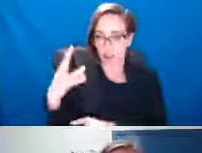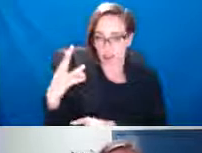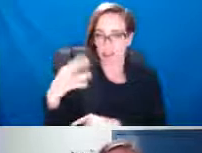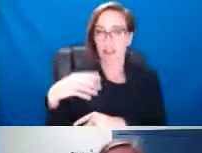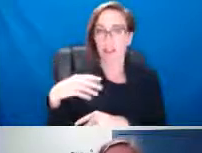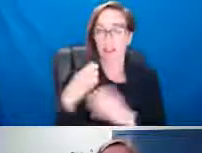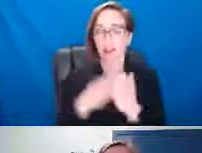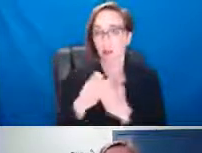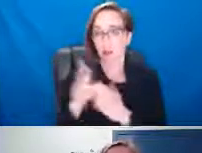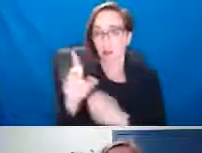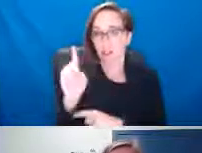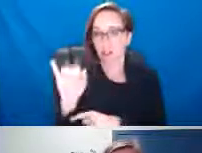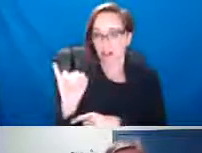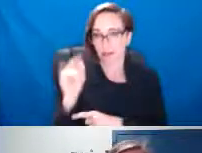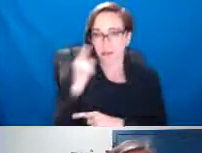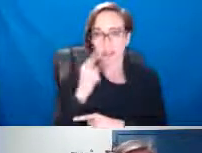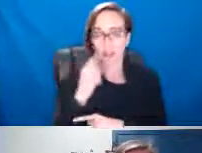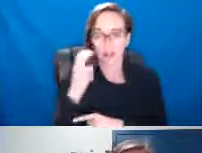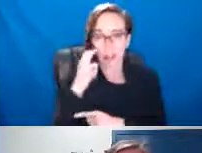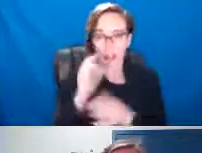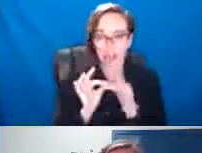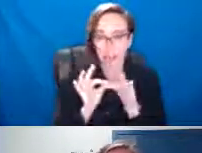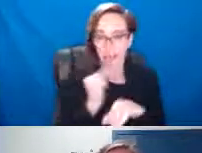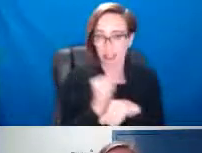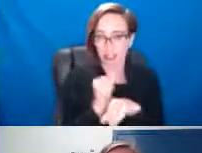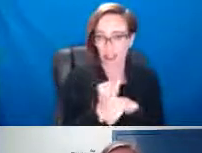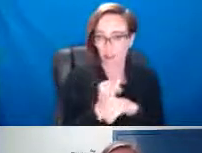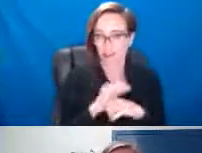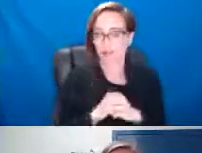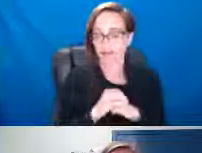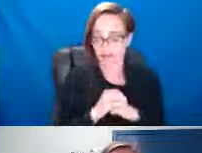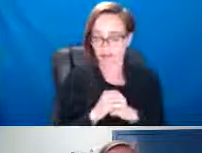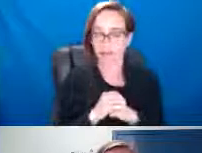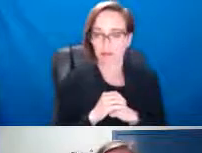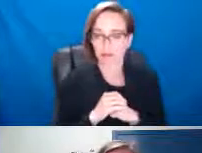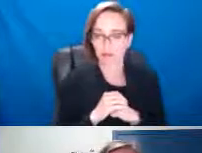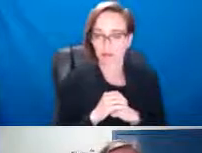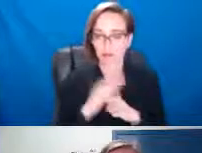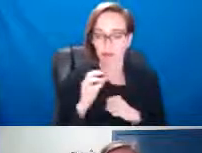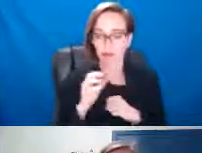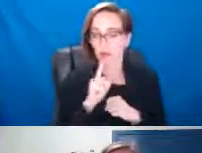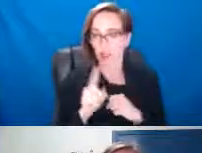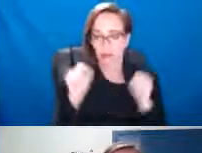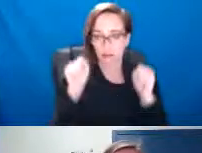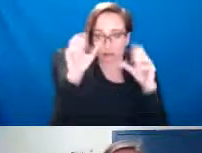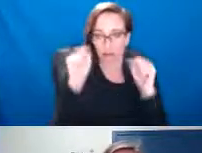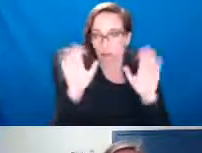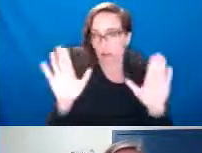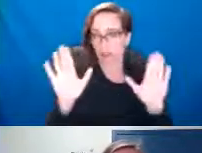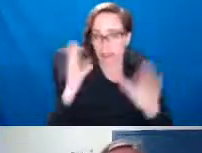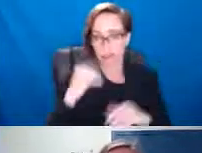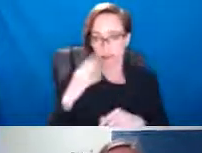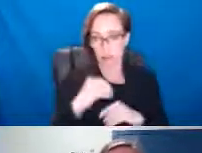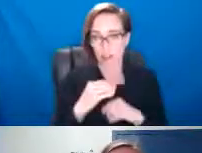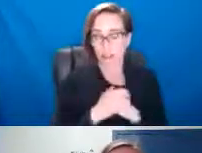DBI, which is Deaf-Blind Interpreting Institute. And it has been an awesome experience. And like I said,